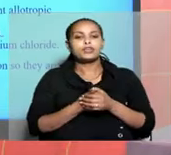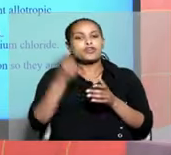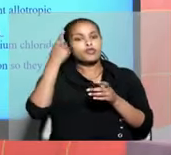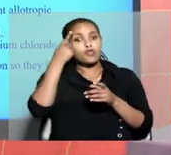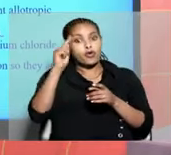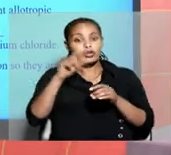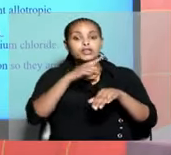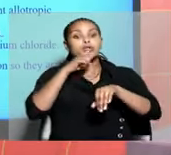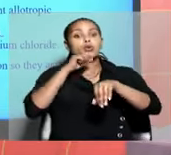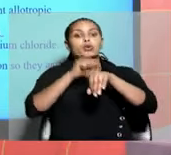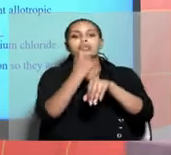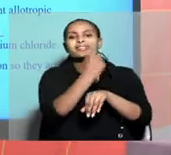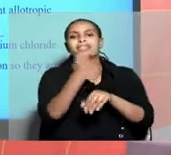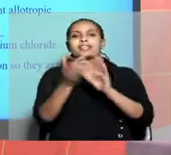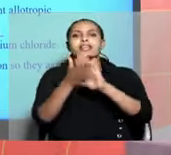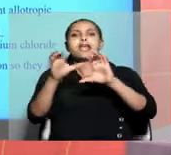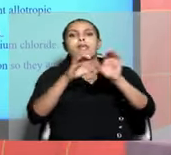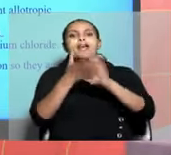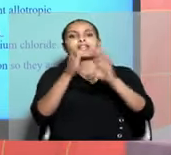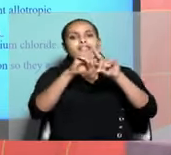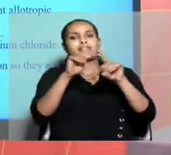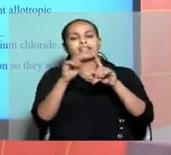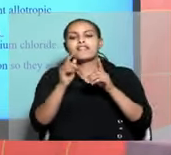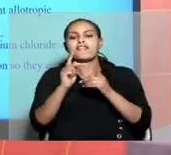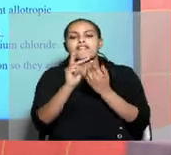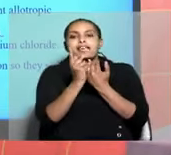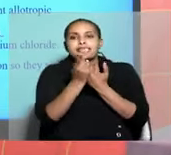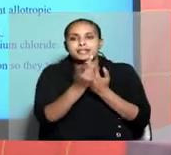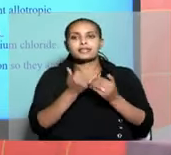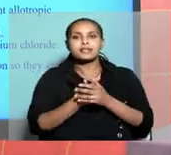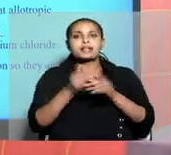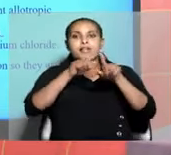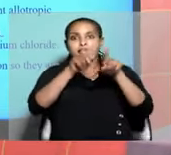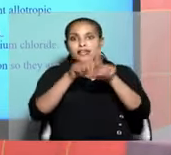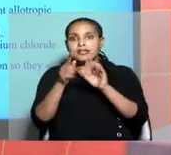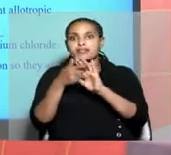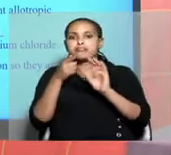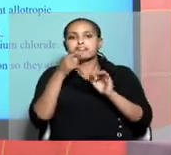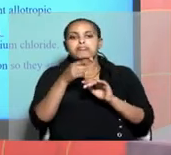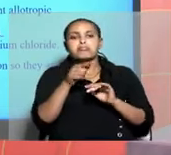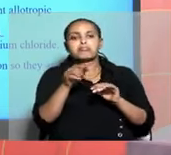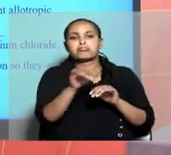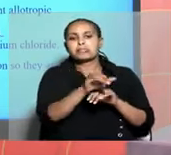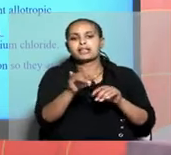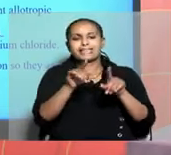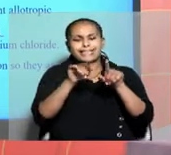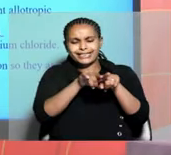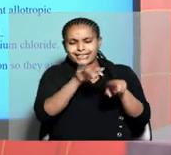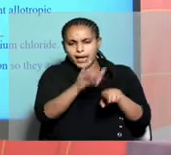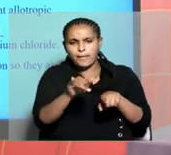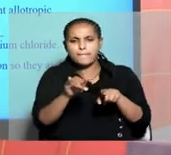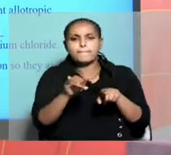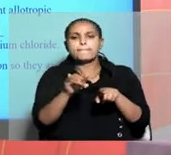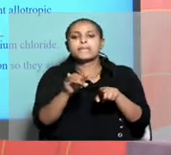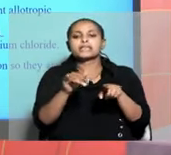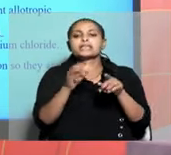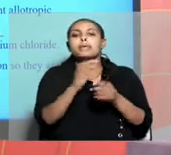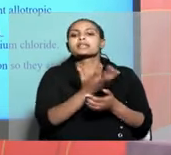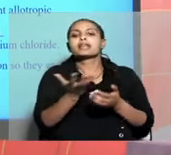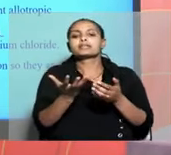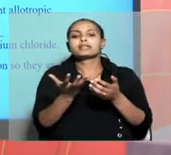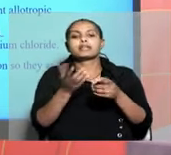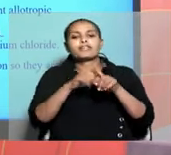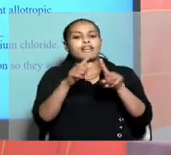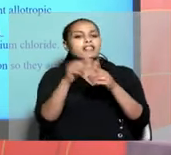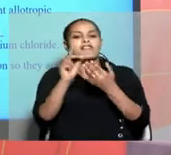For solids, each chemical species is a different phase. Different allotropic forms of the same substance constitute